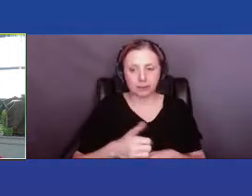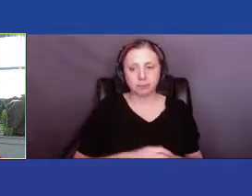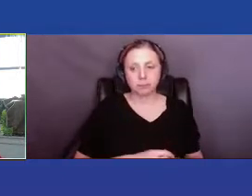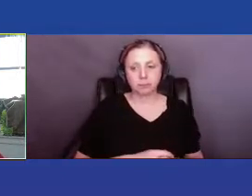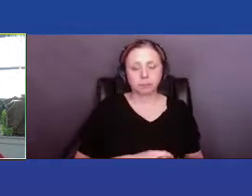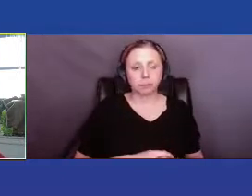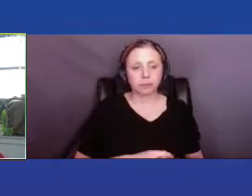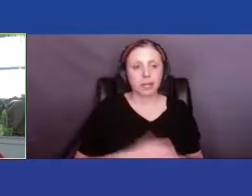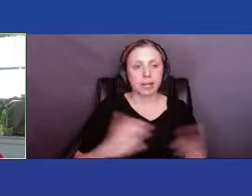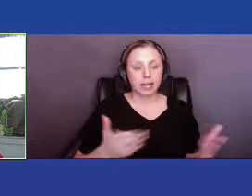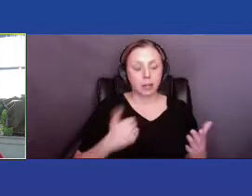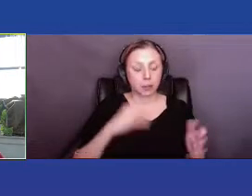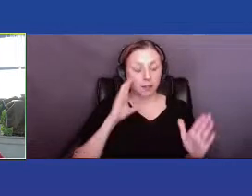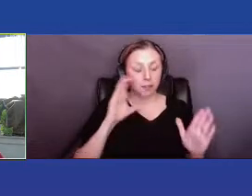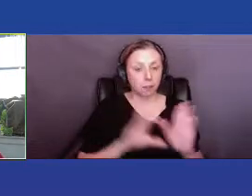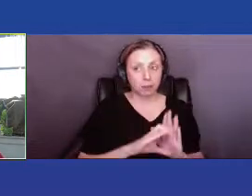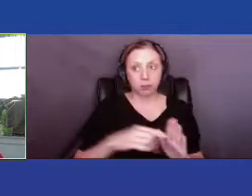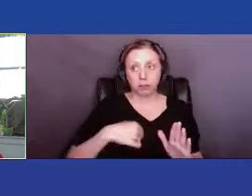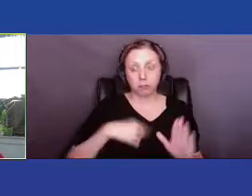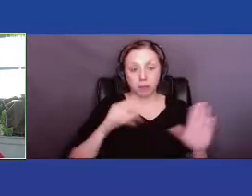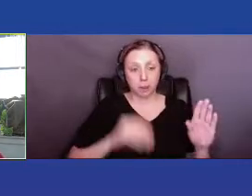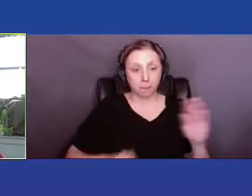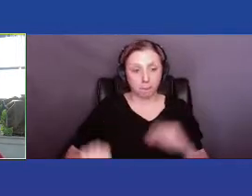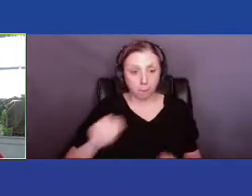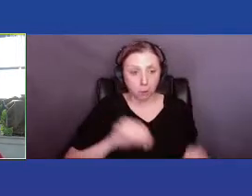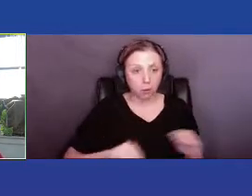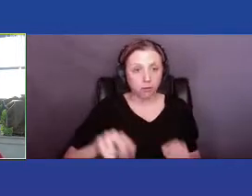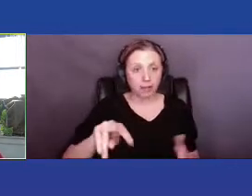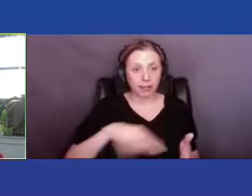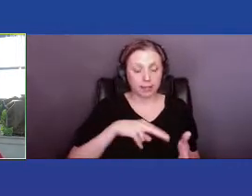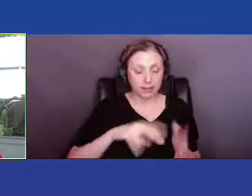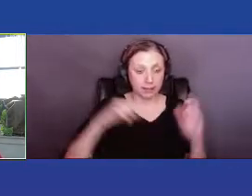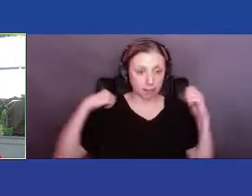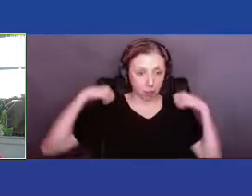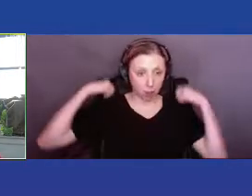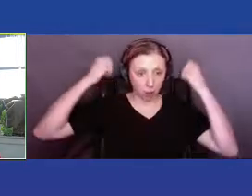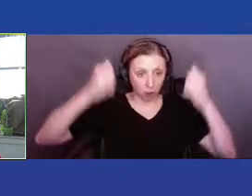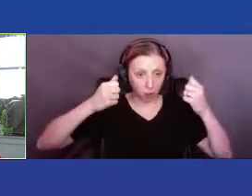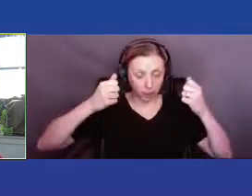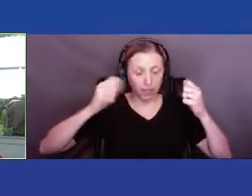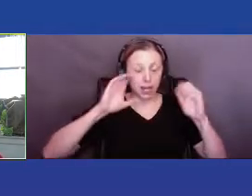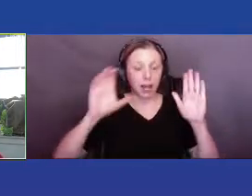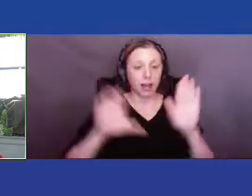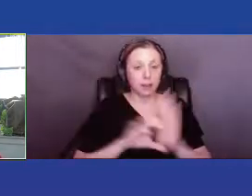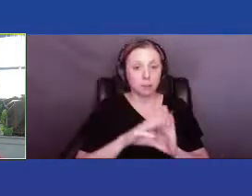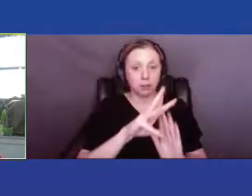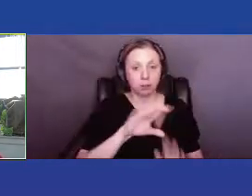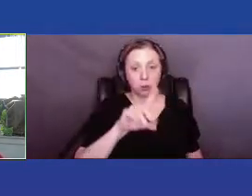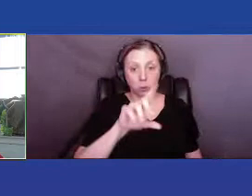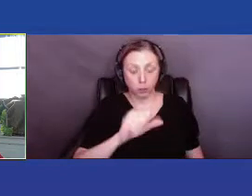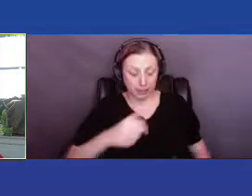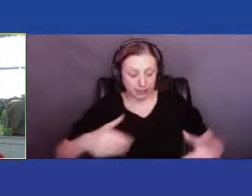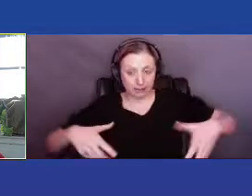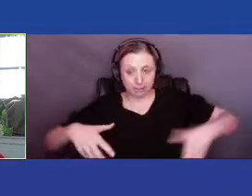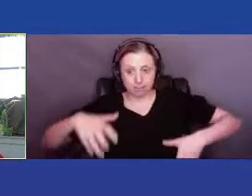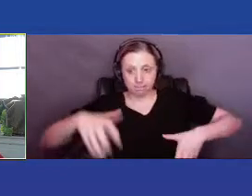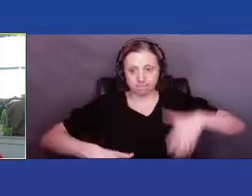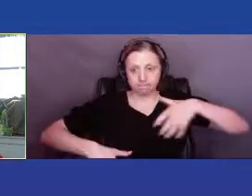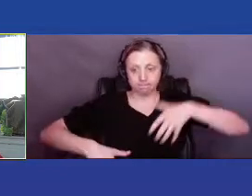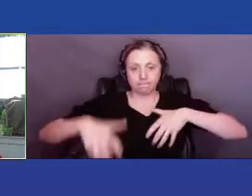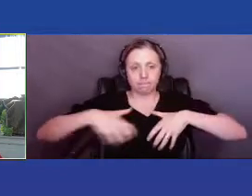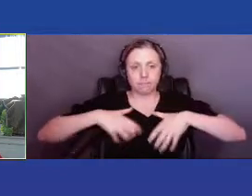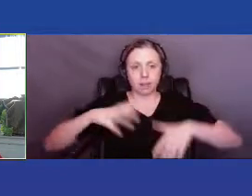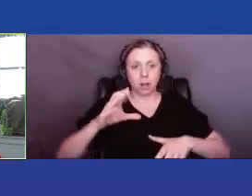me moving, dancing in a hoodie screen printed with weeds, and Katrina DeWeese, my co-performer, in the